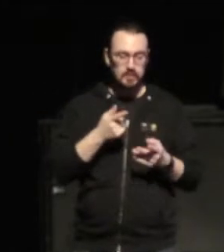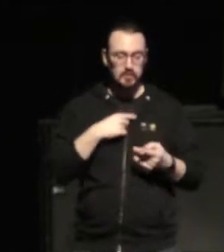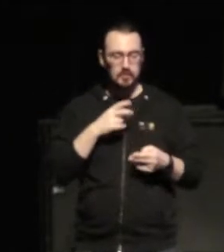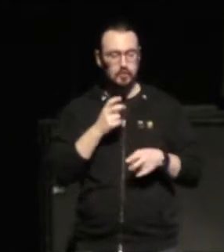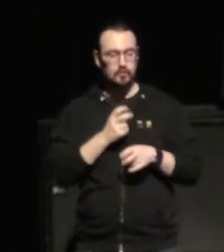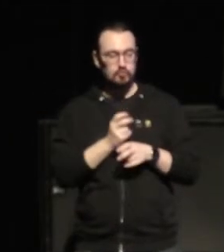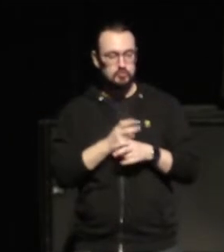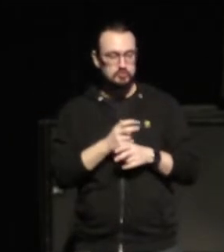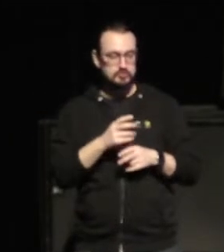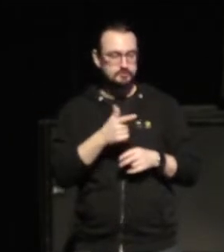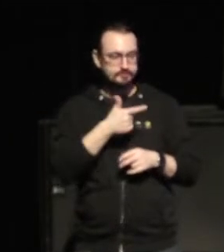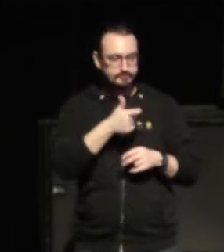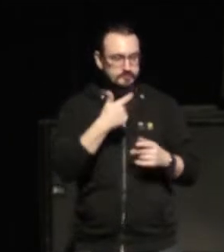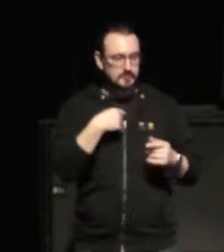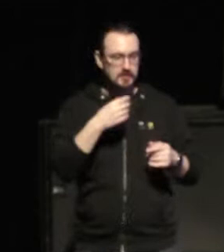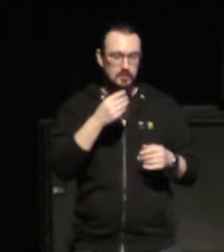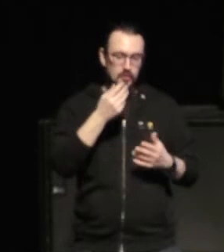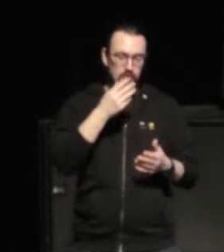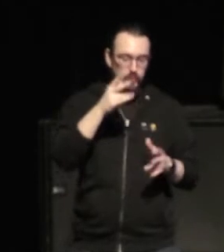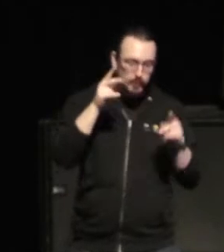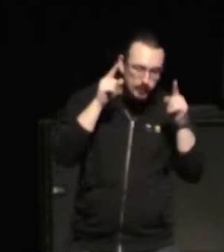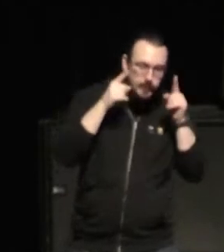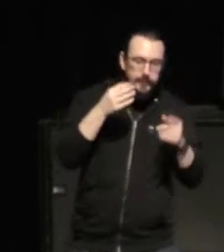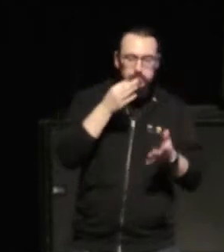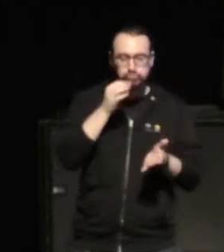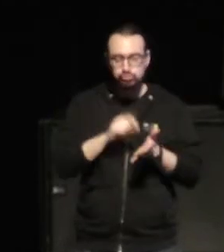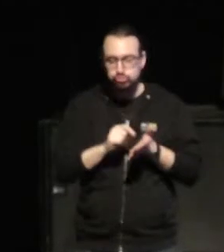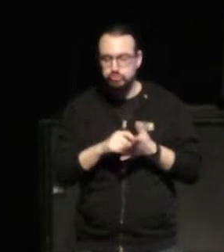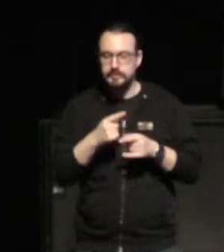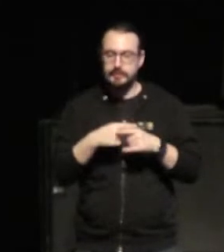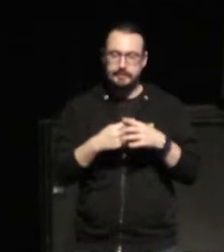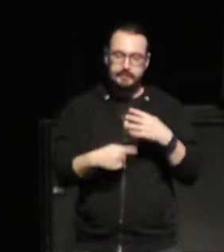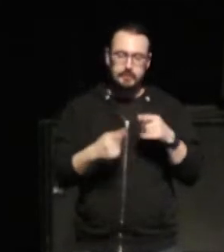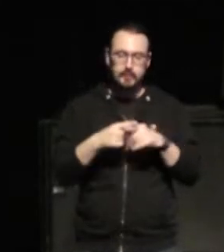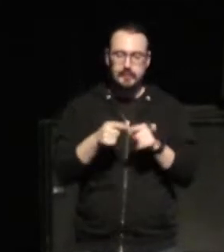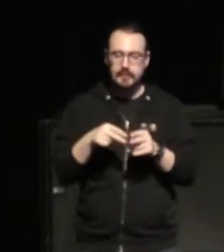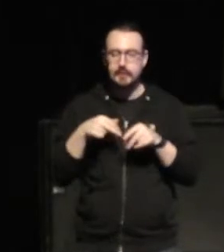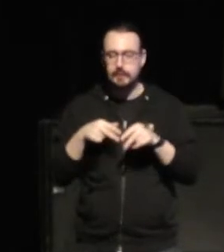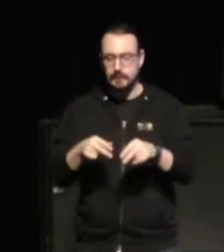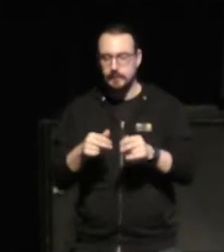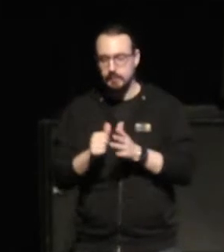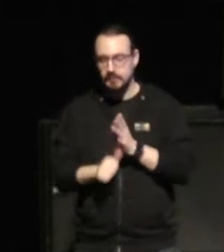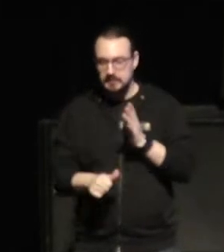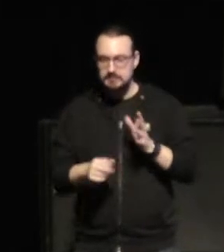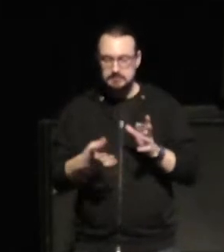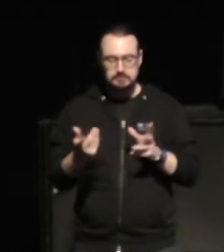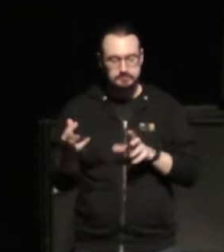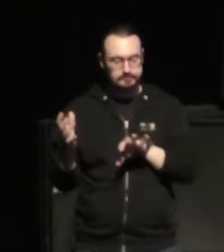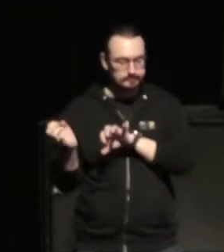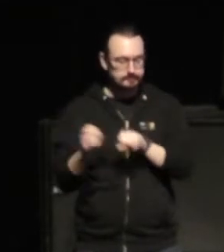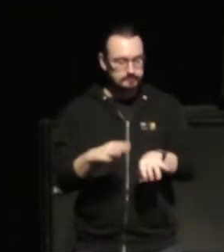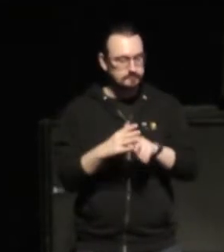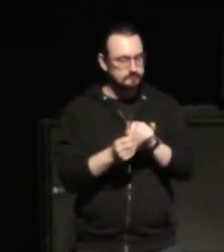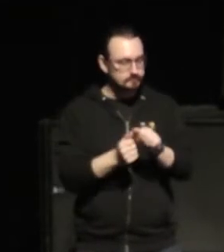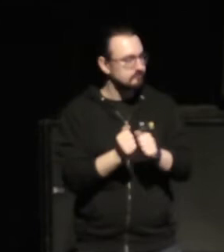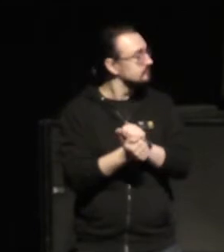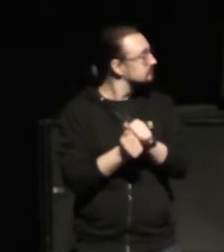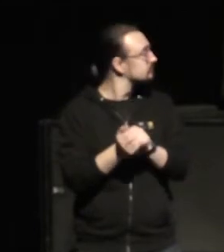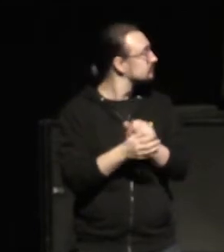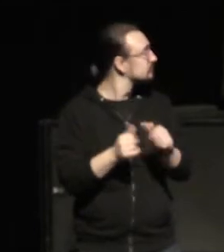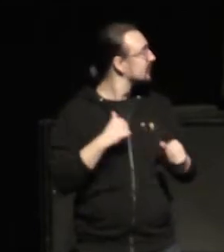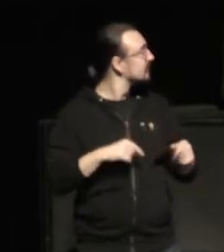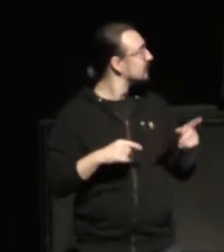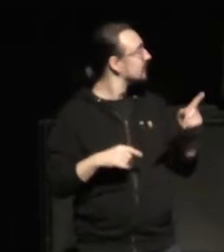fertilizing with cows and chickens, excrements, and also composters, like,